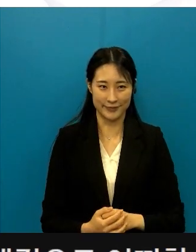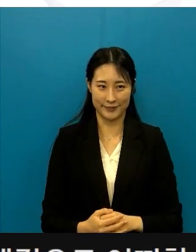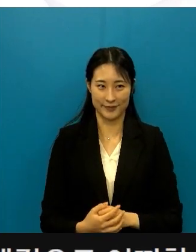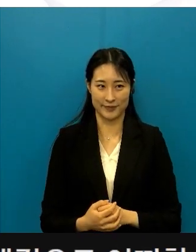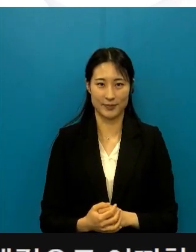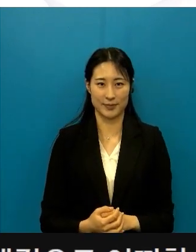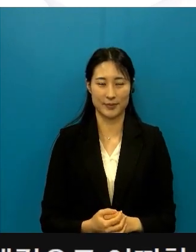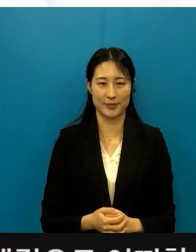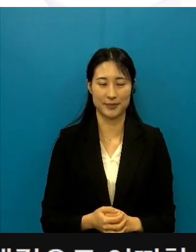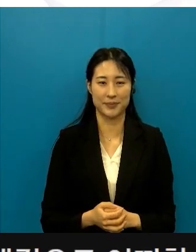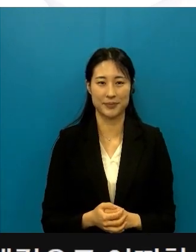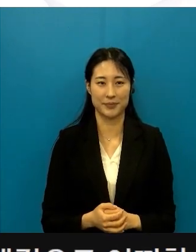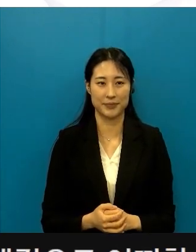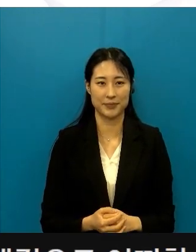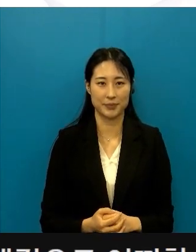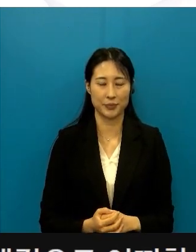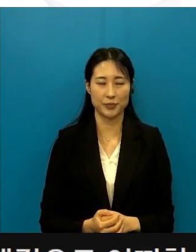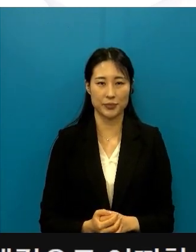Yes,